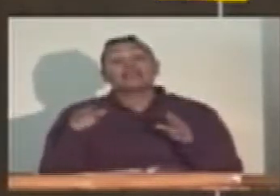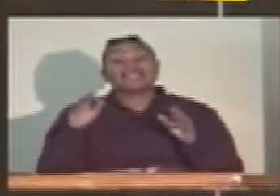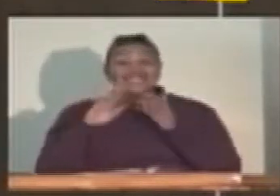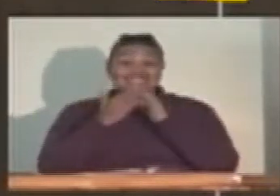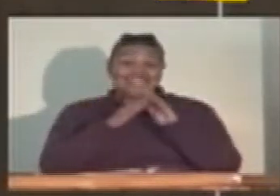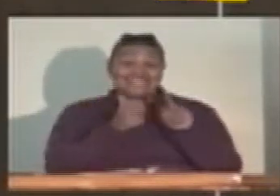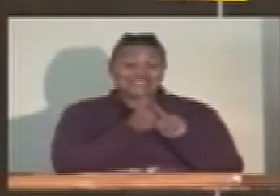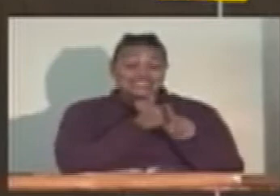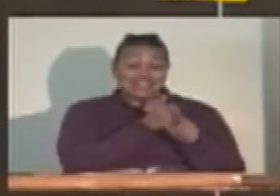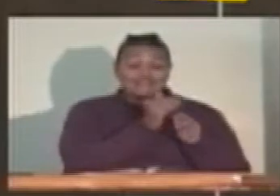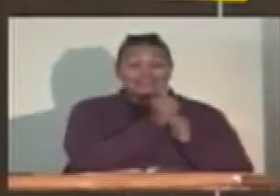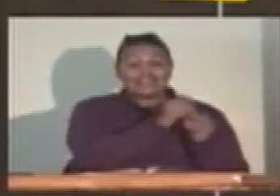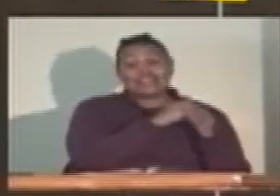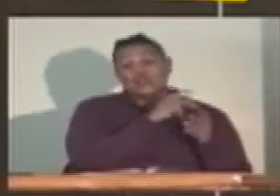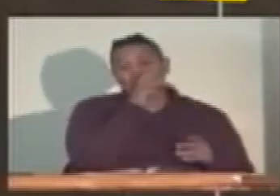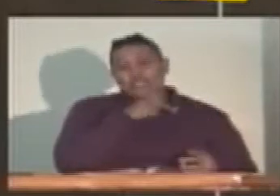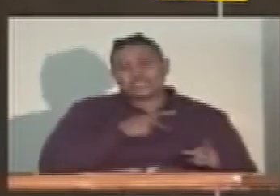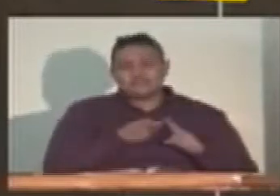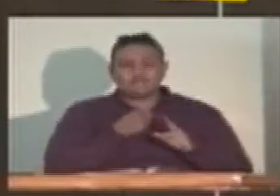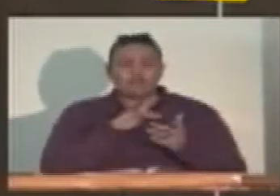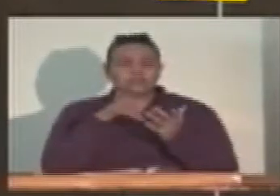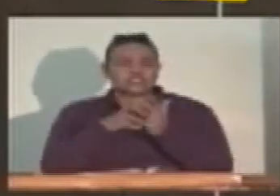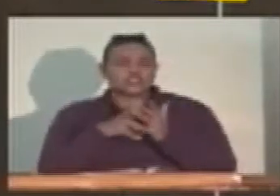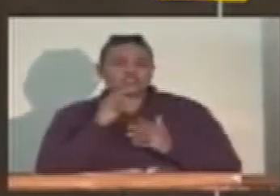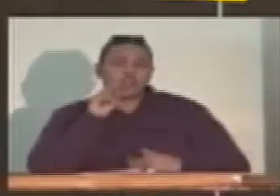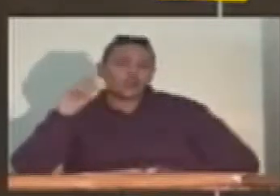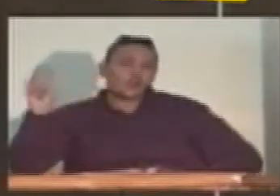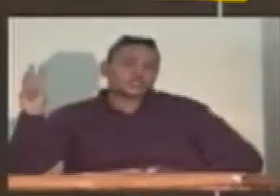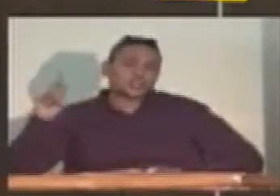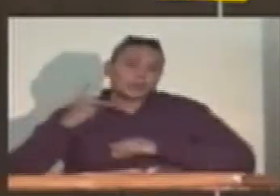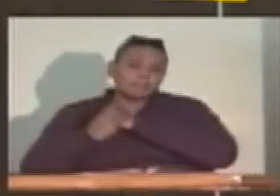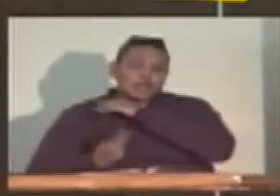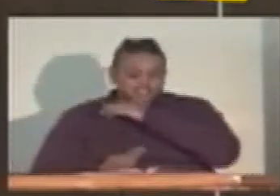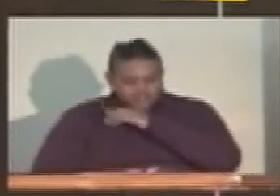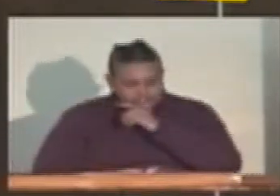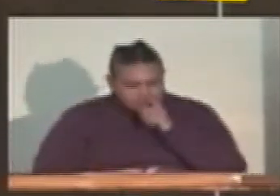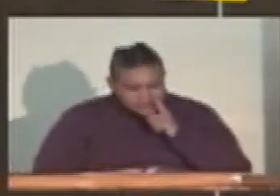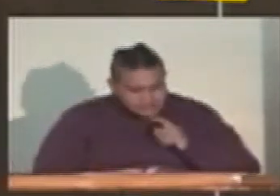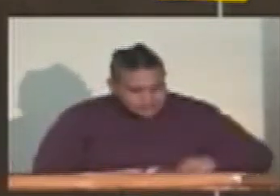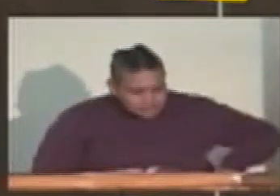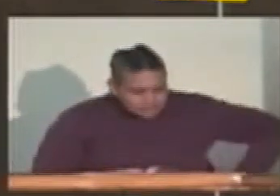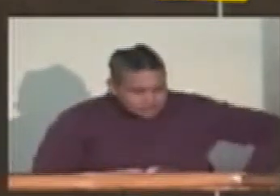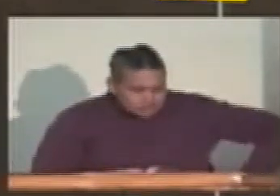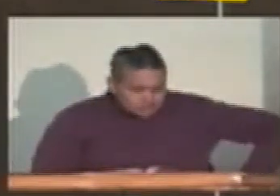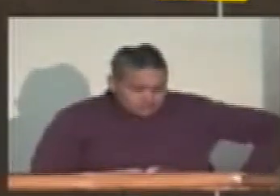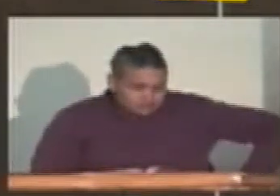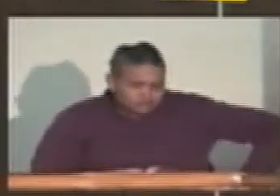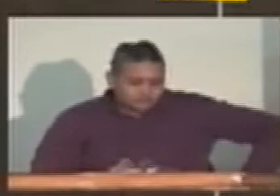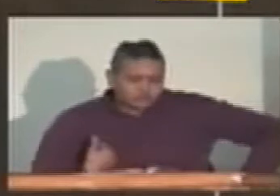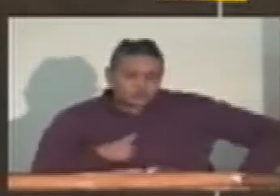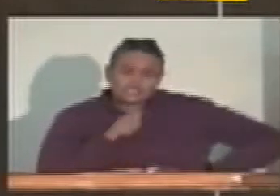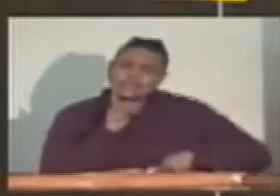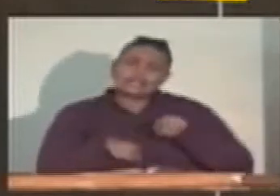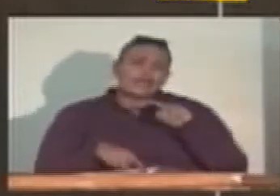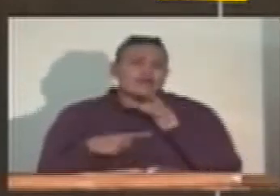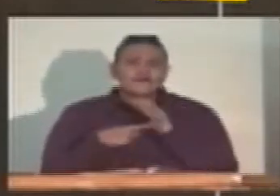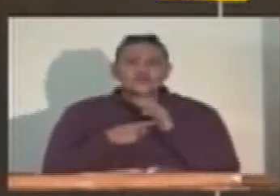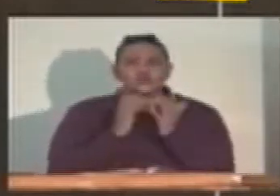city and leading into Kingston from central and western parishes. We cannot afford to stop